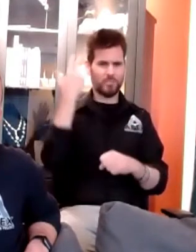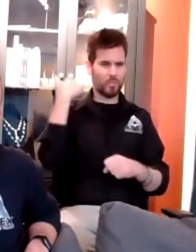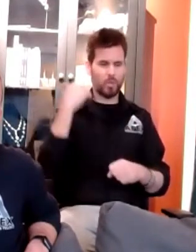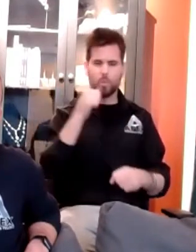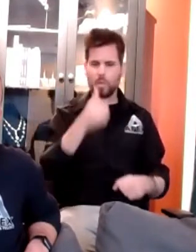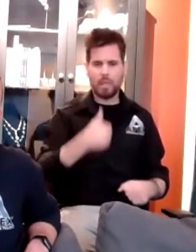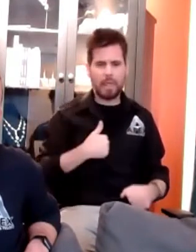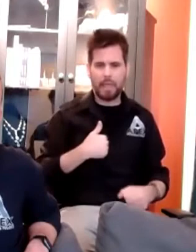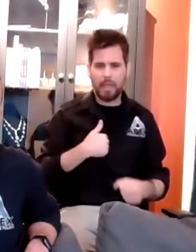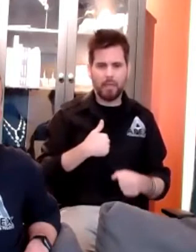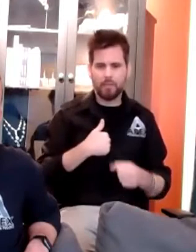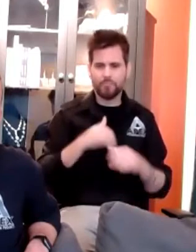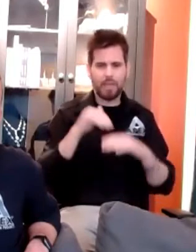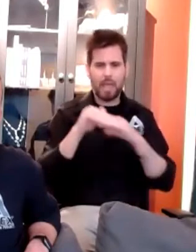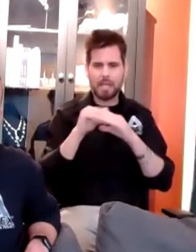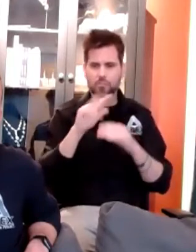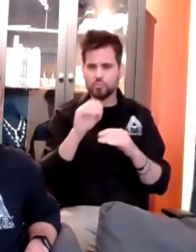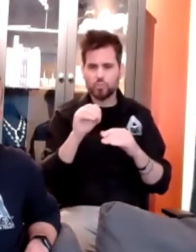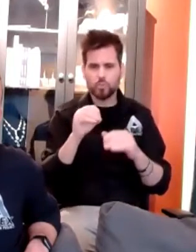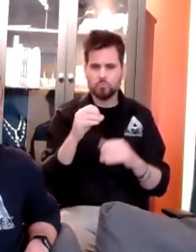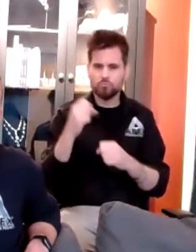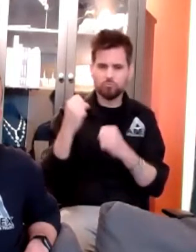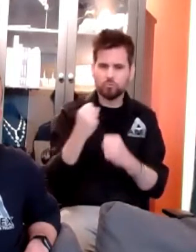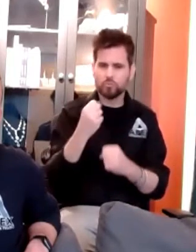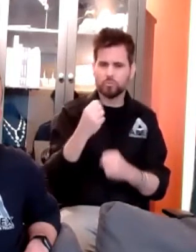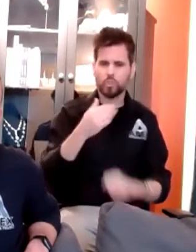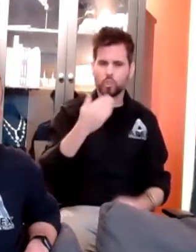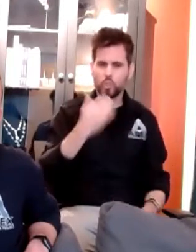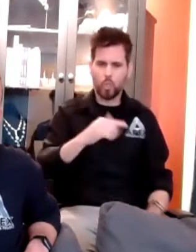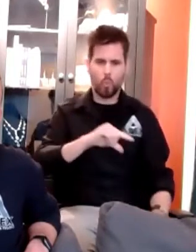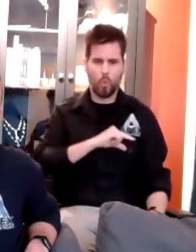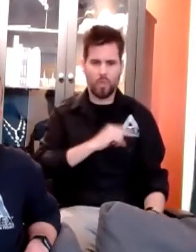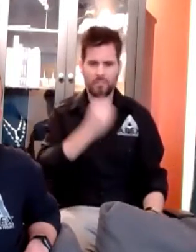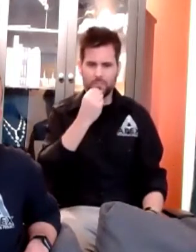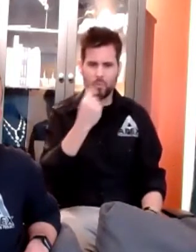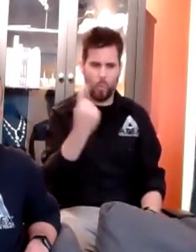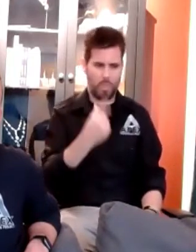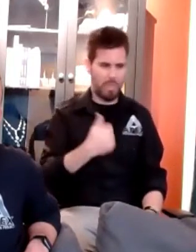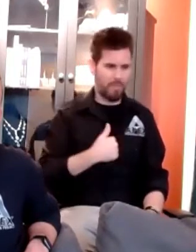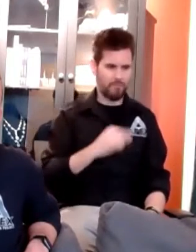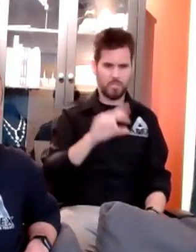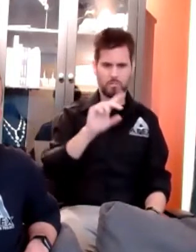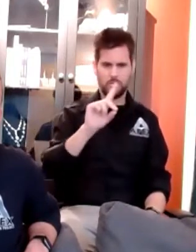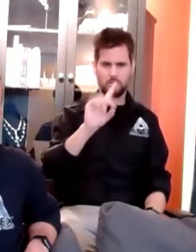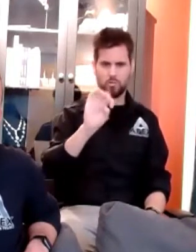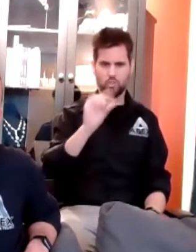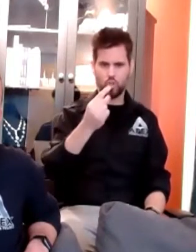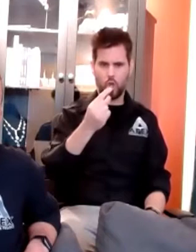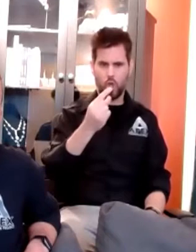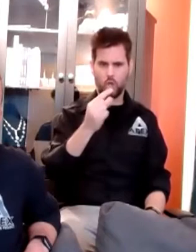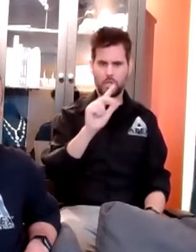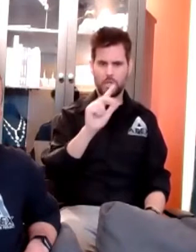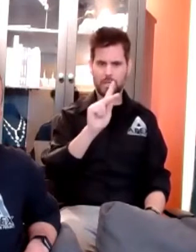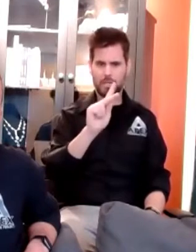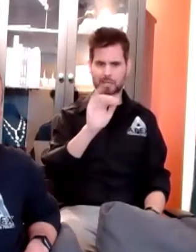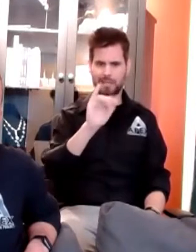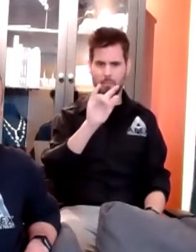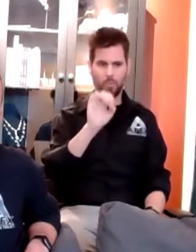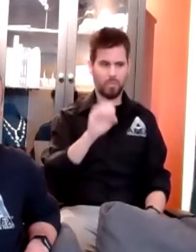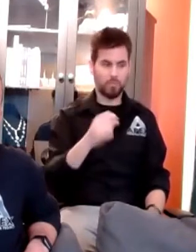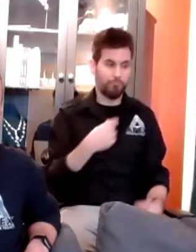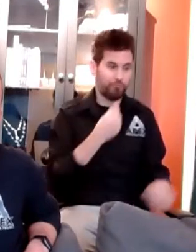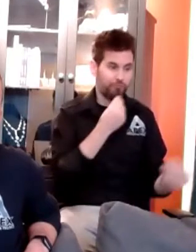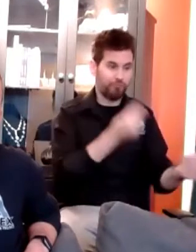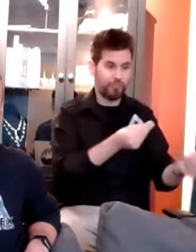available, dog kibble. And at that time, the entire pack just had chronic diarrhea. And the minute that we were able to